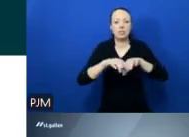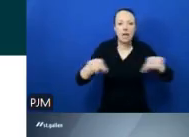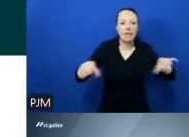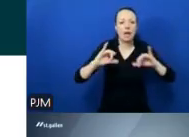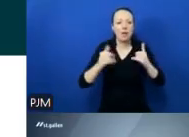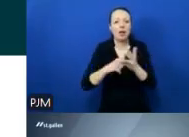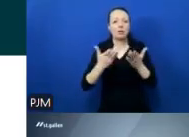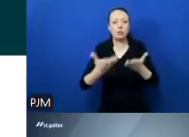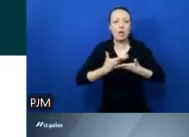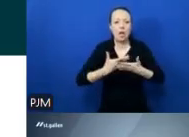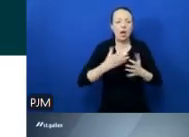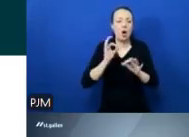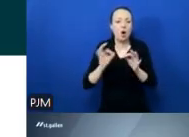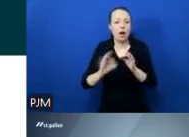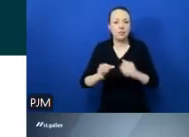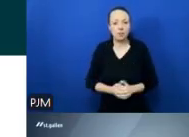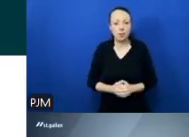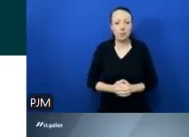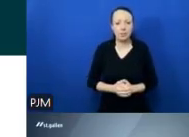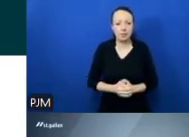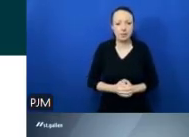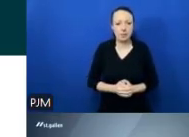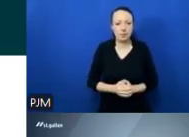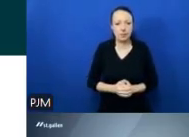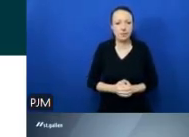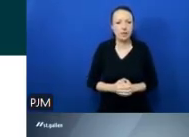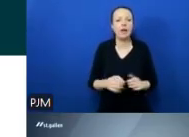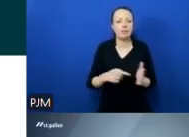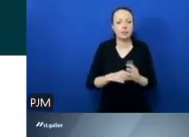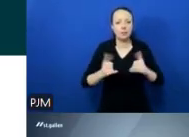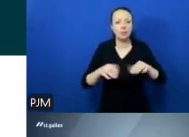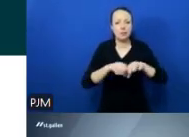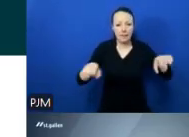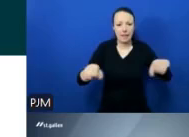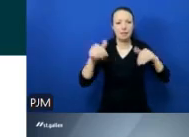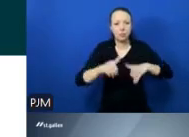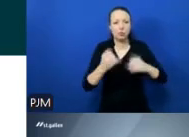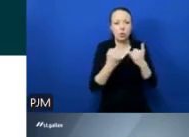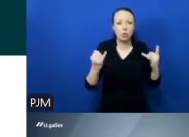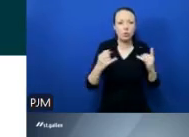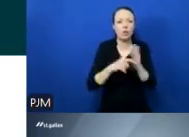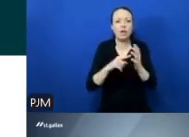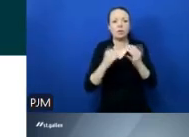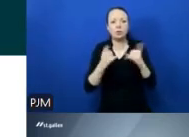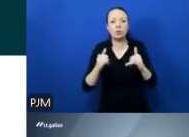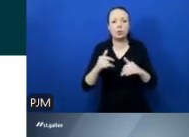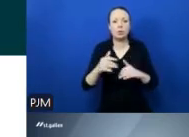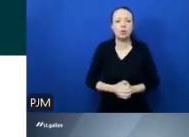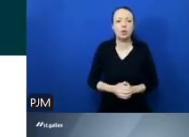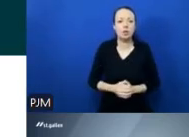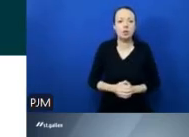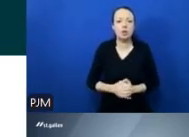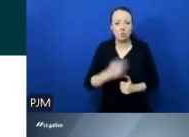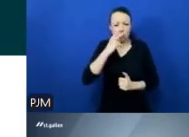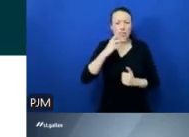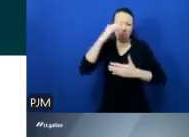make the sewerage channel system bigger, so it reduces the cost. And it also reduces the stormwater